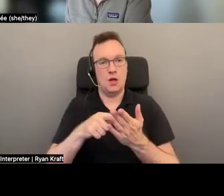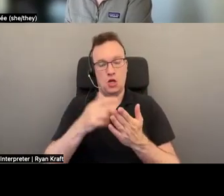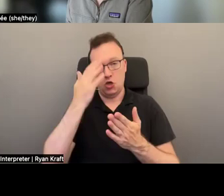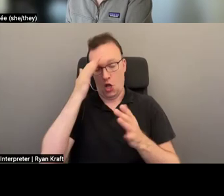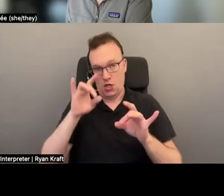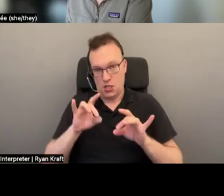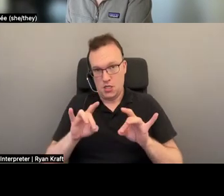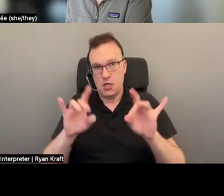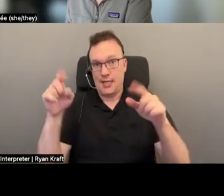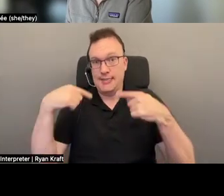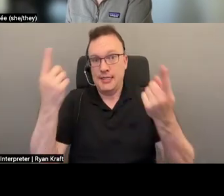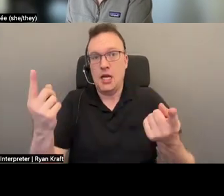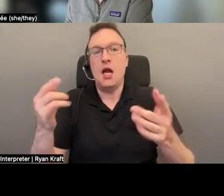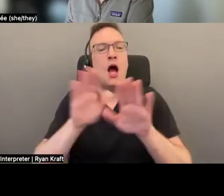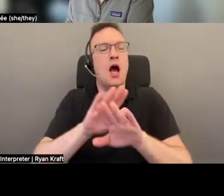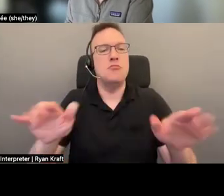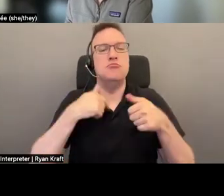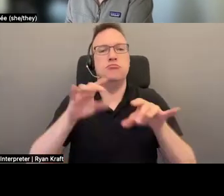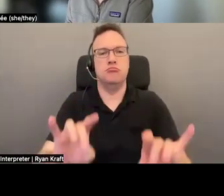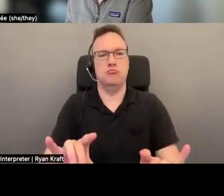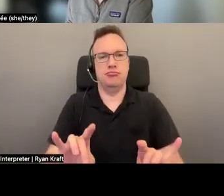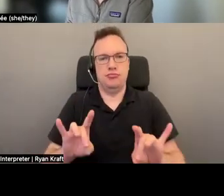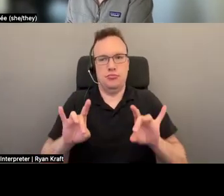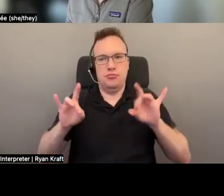knowledge embedded in